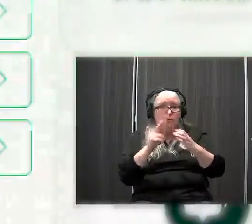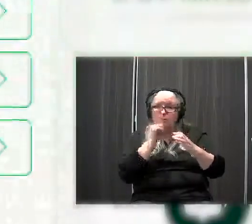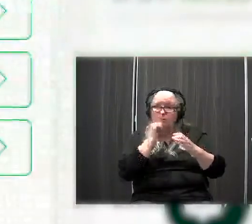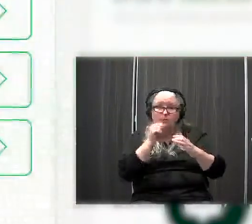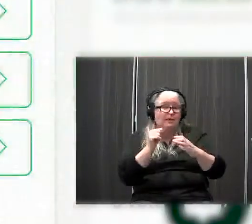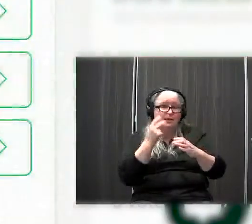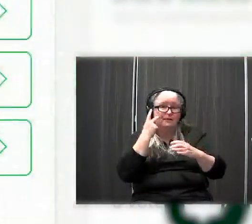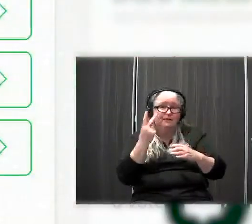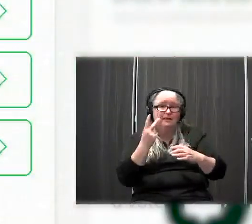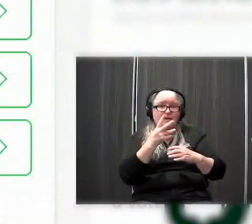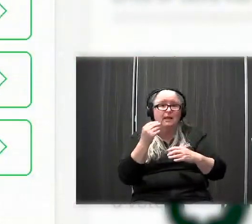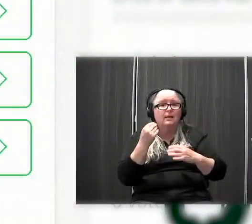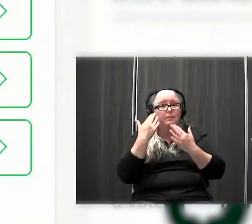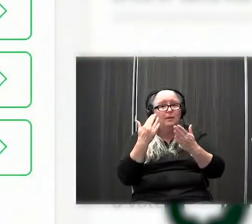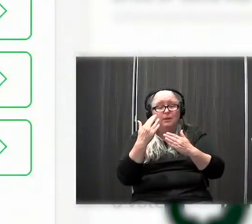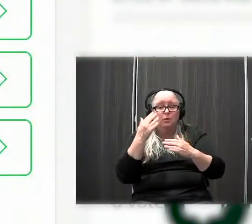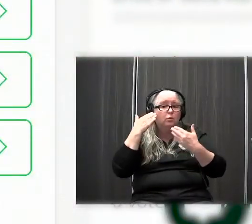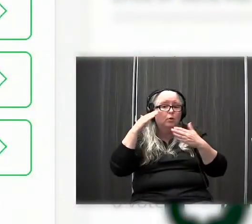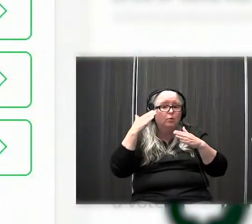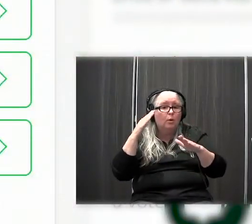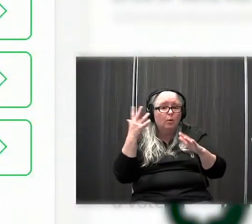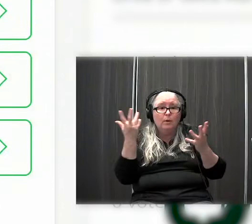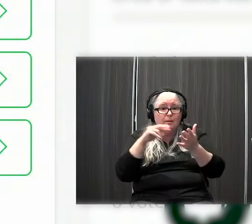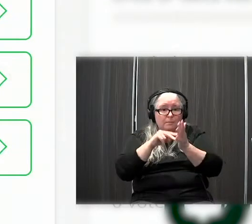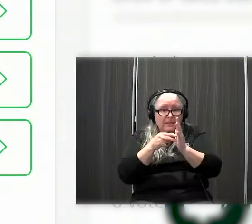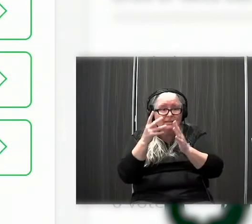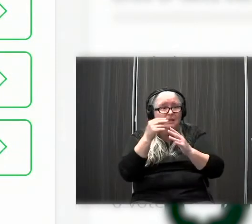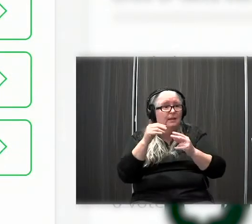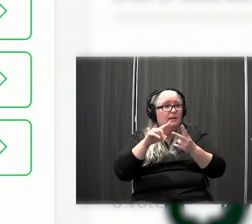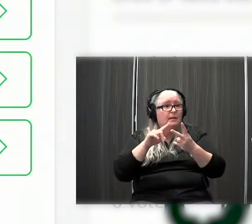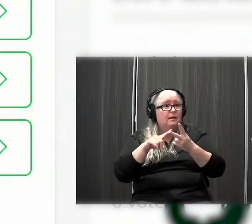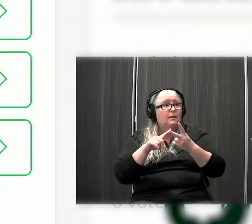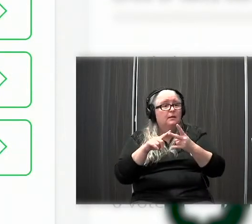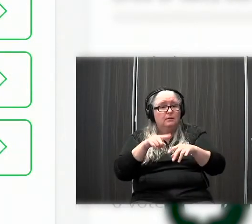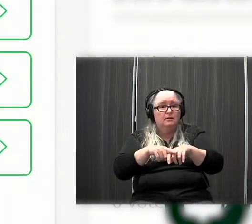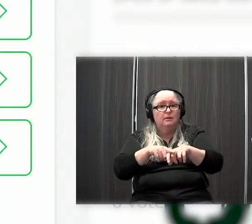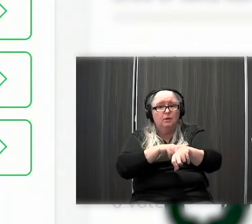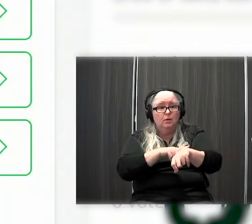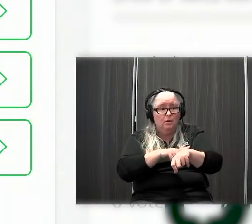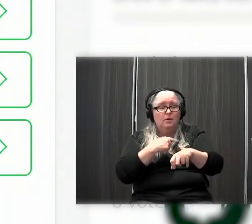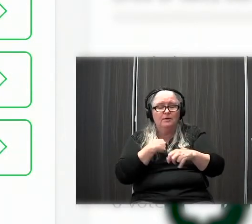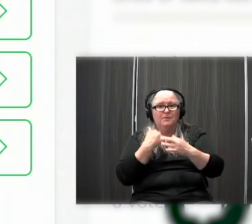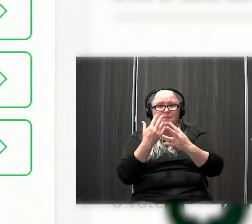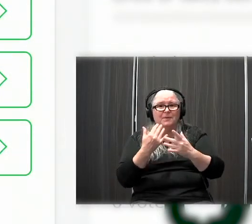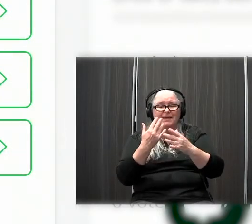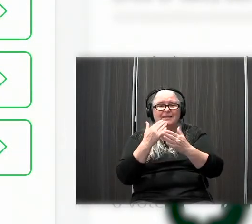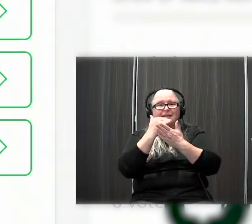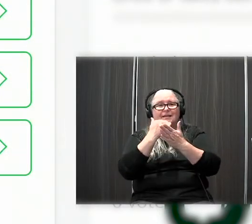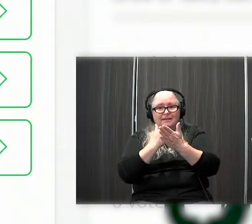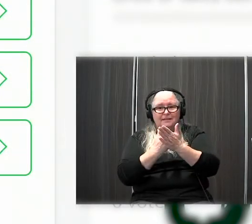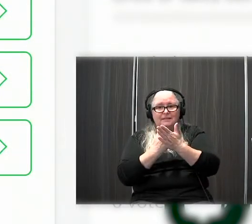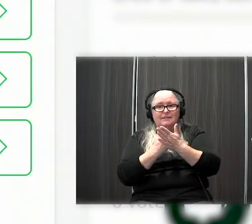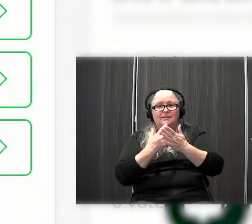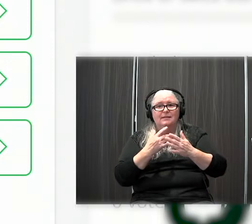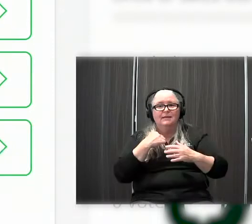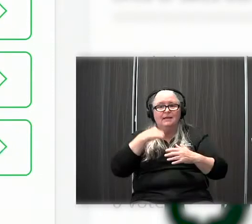two, the long wait lists in different areas. So you can talk to your pediatrician about whether or not you should see one. And I think we're going